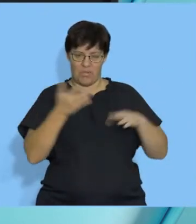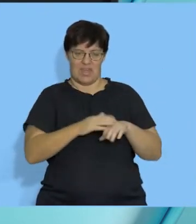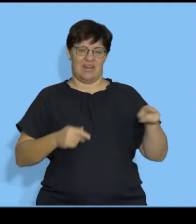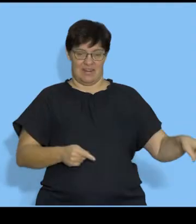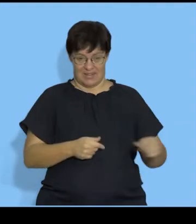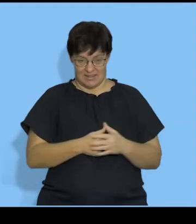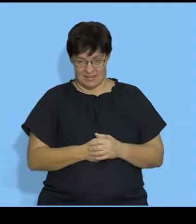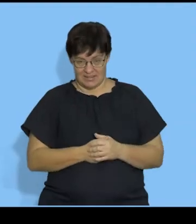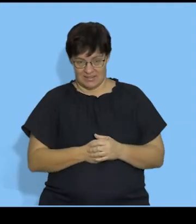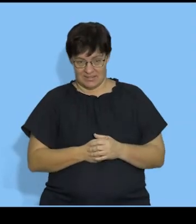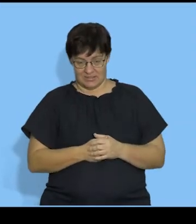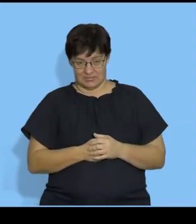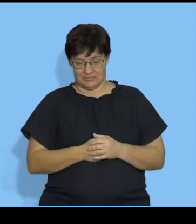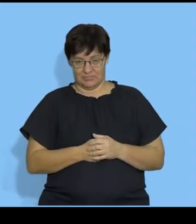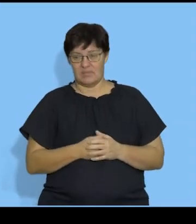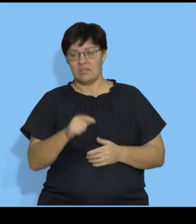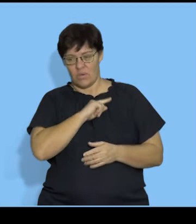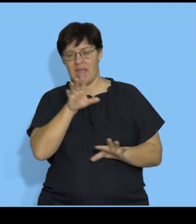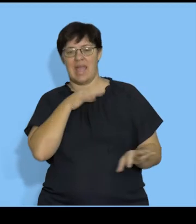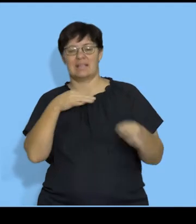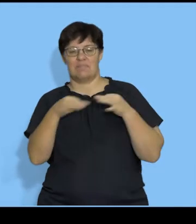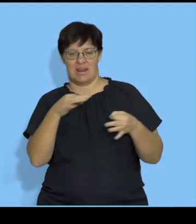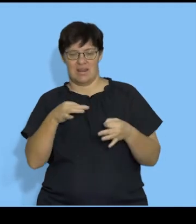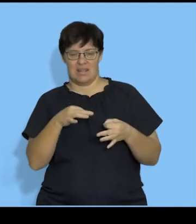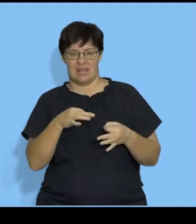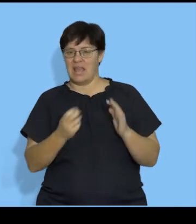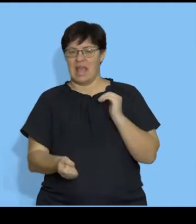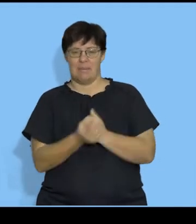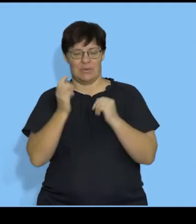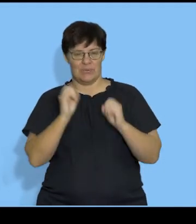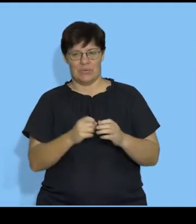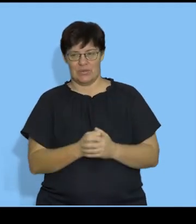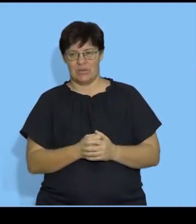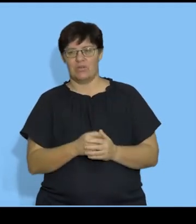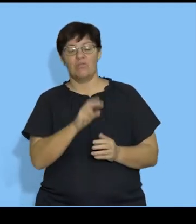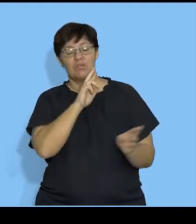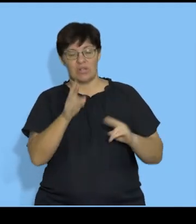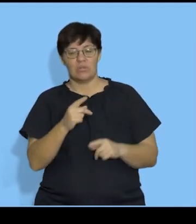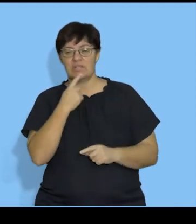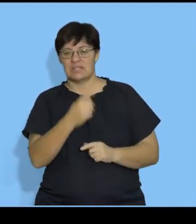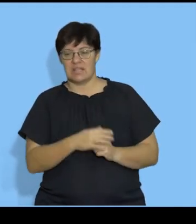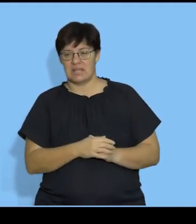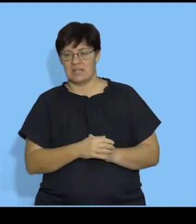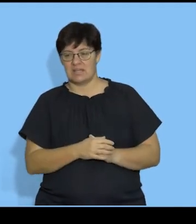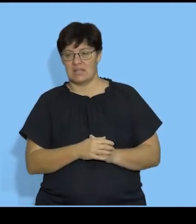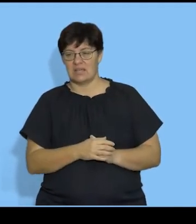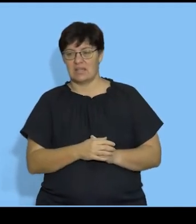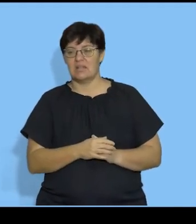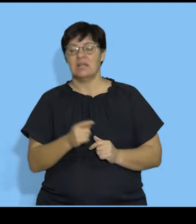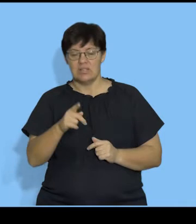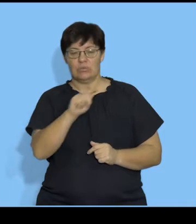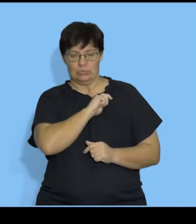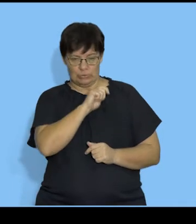which explains why this reaction does not take place. So as a result, we are saying that magnesium is indeed a